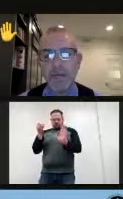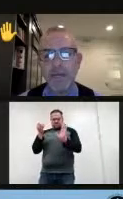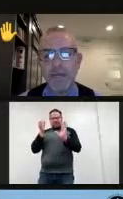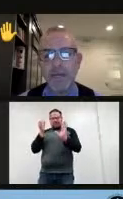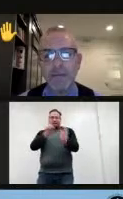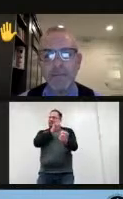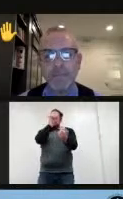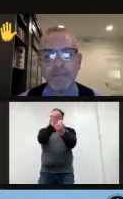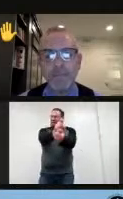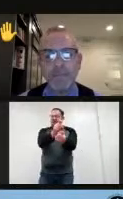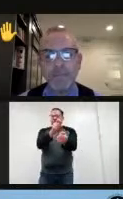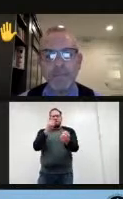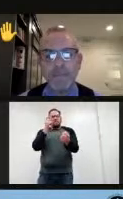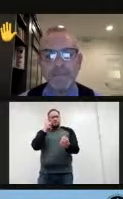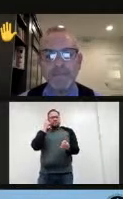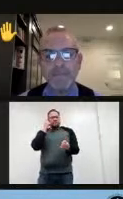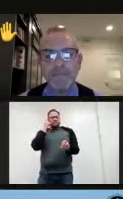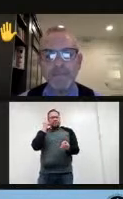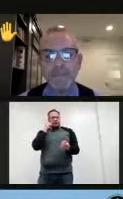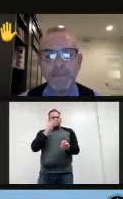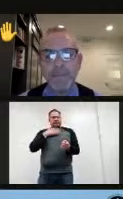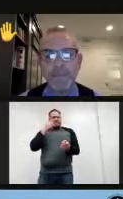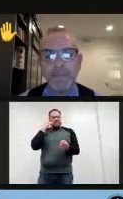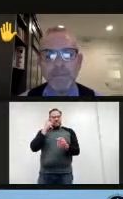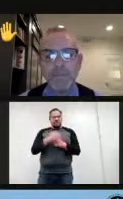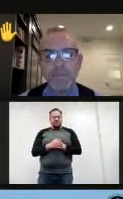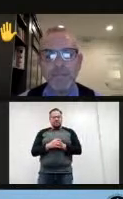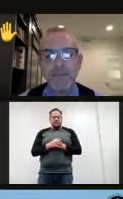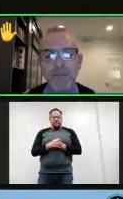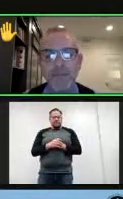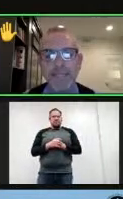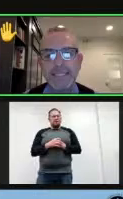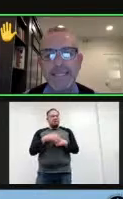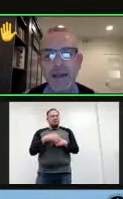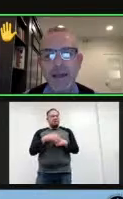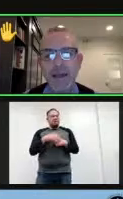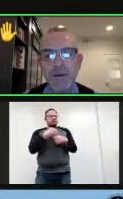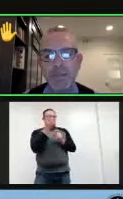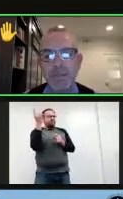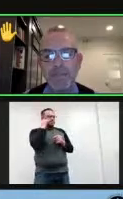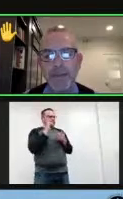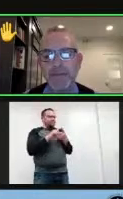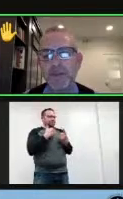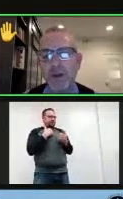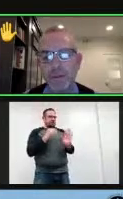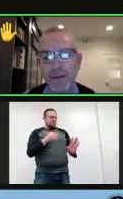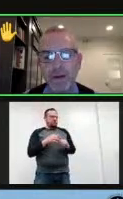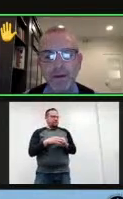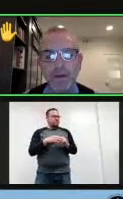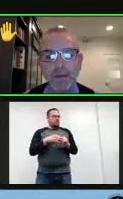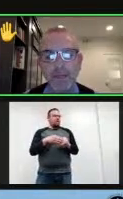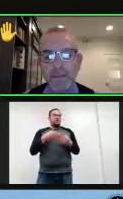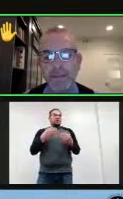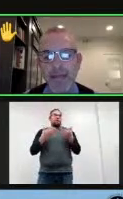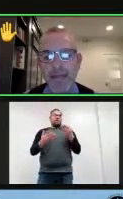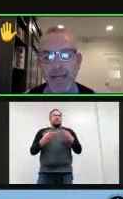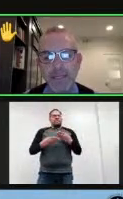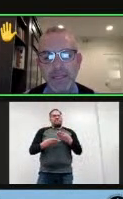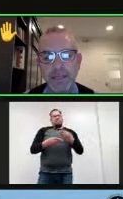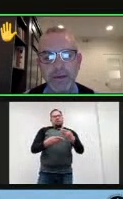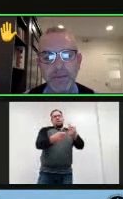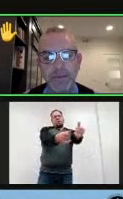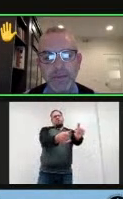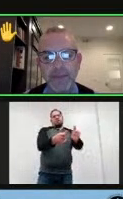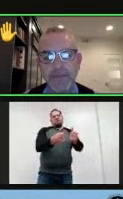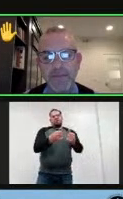thinking. That makes sense to me. Just it might cultural sound, humility. It might flow better, and this might be an Alice